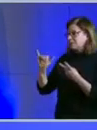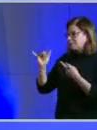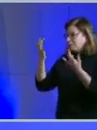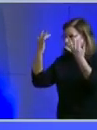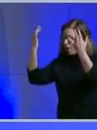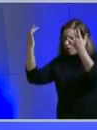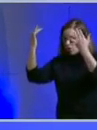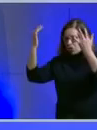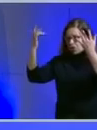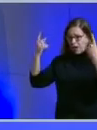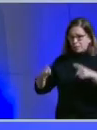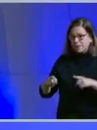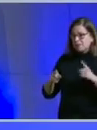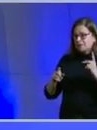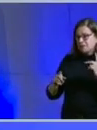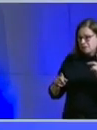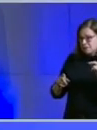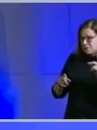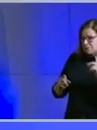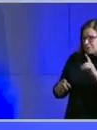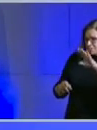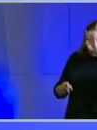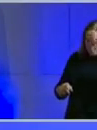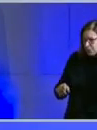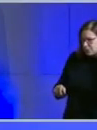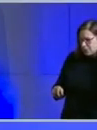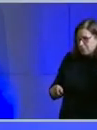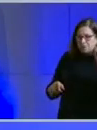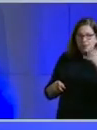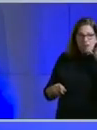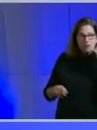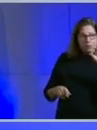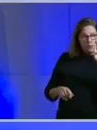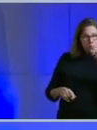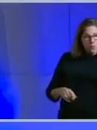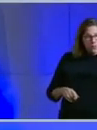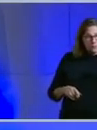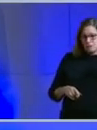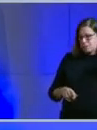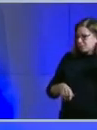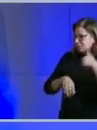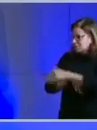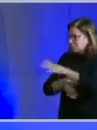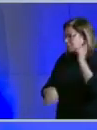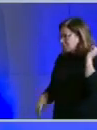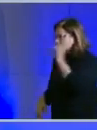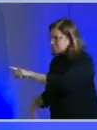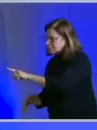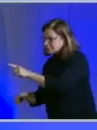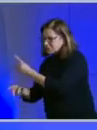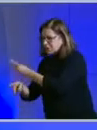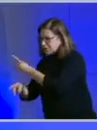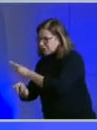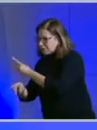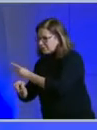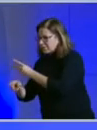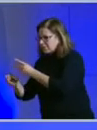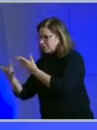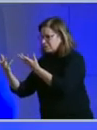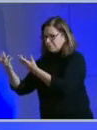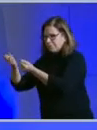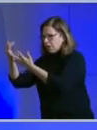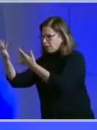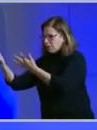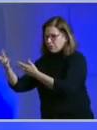a serious call like this, gets to the patient as quickly as possible, gets those patients to the hospital. And how we do that is